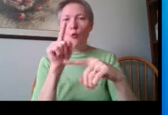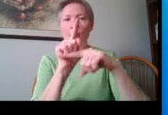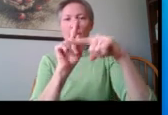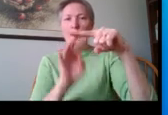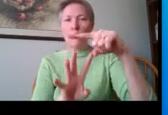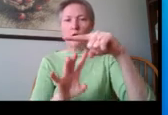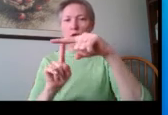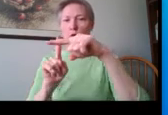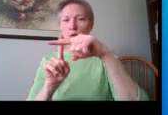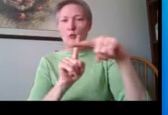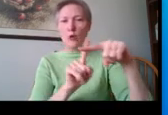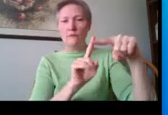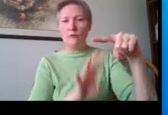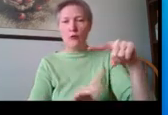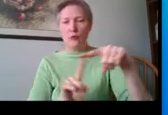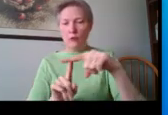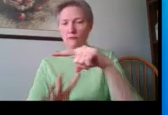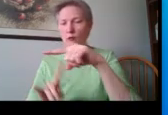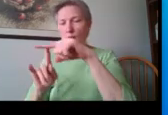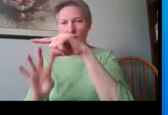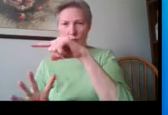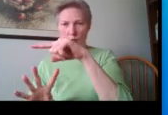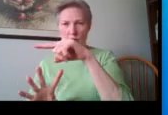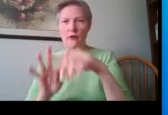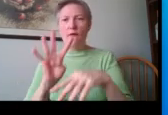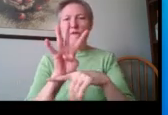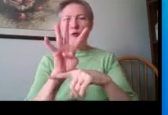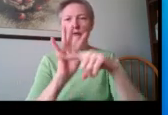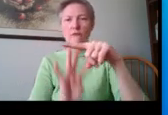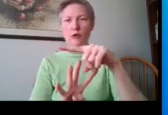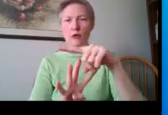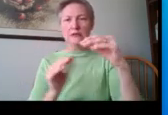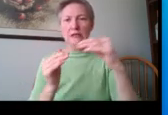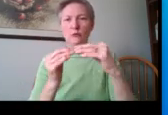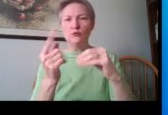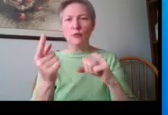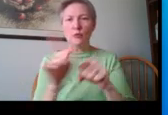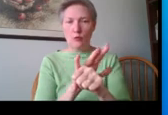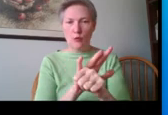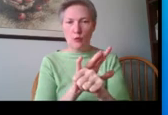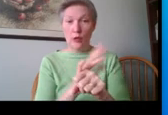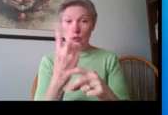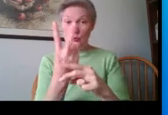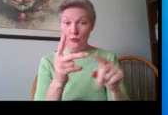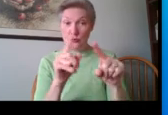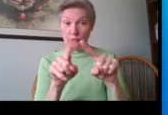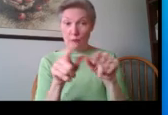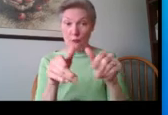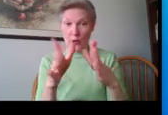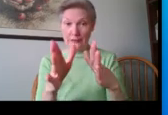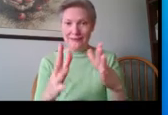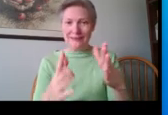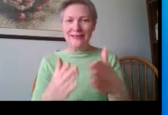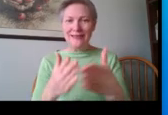fourth, and this is a fourth, and this is a fourth, and that's a fourth, right? So these are the 2 different ways that I cut